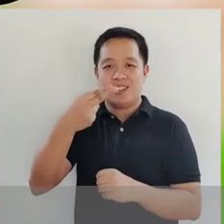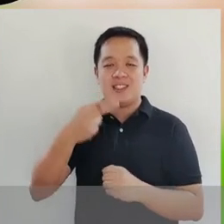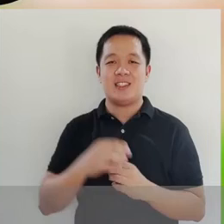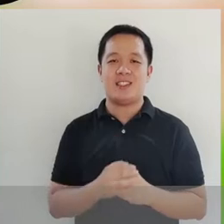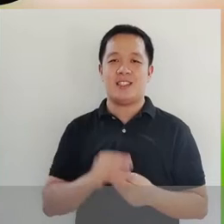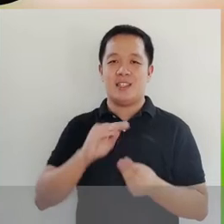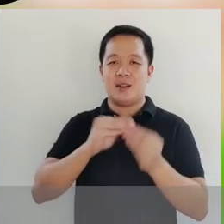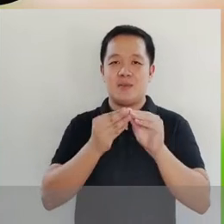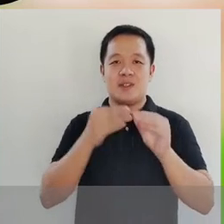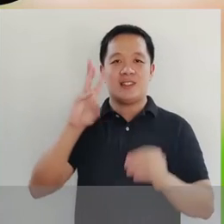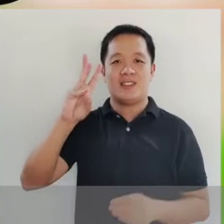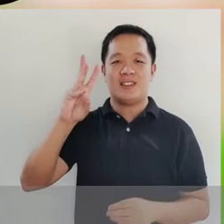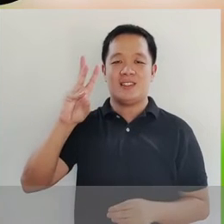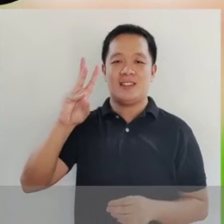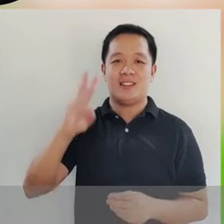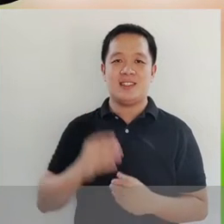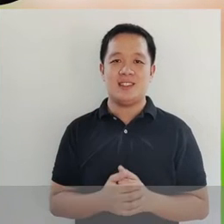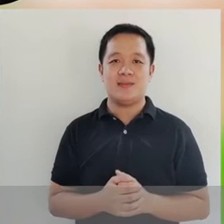Number 6.